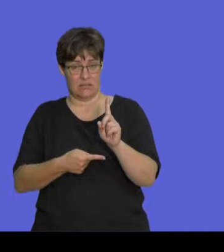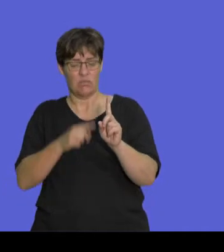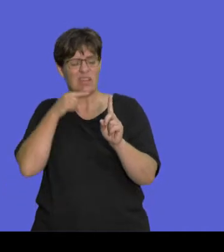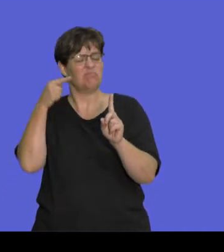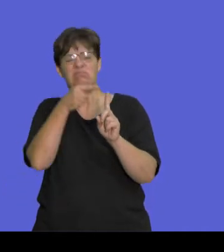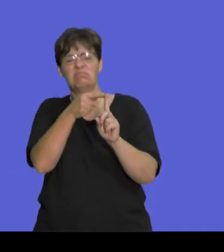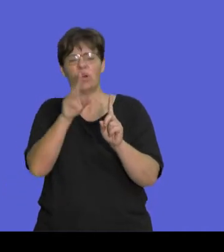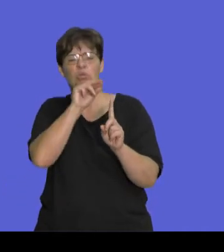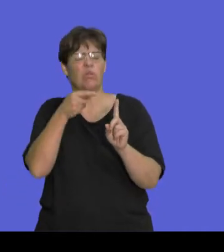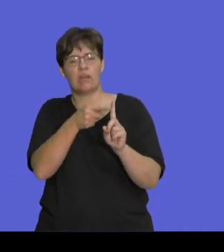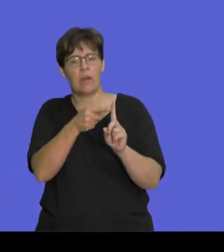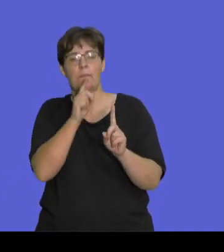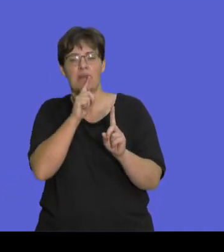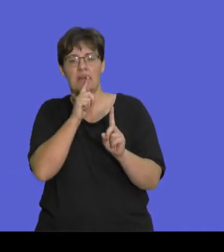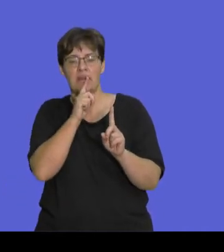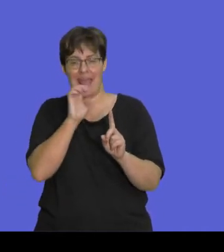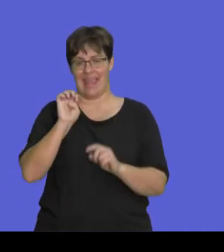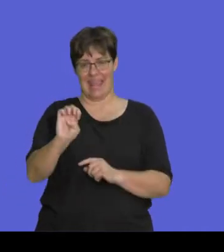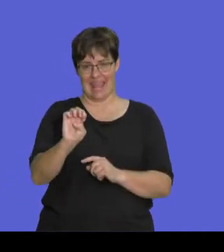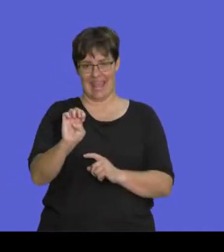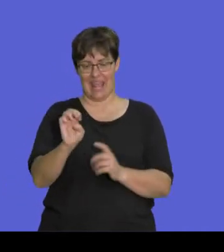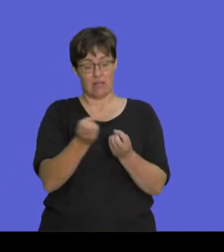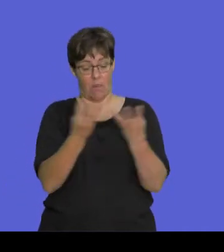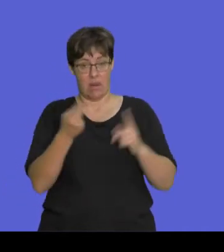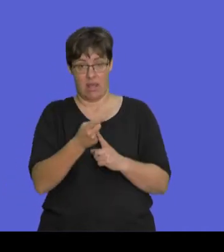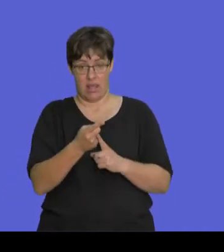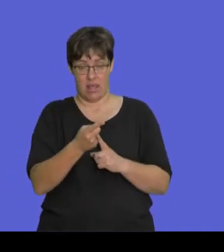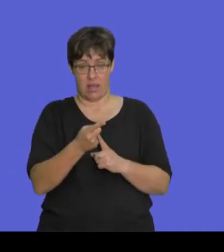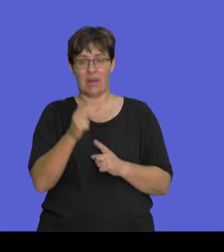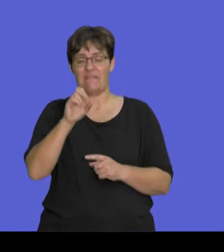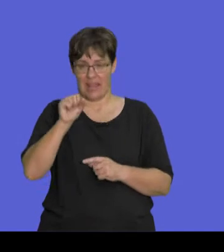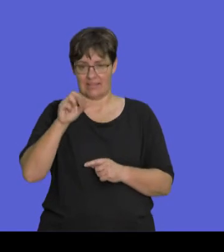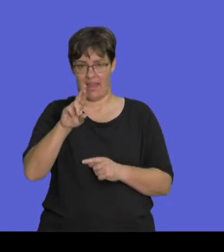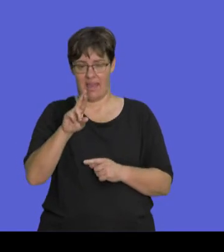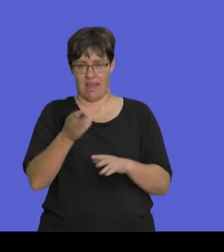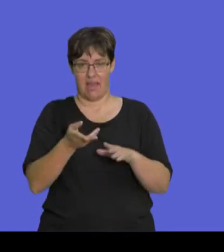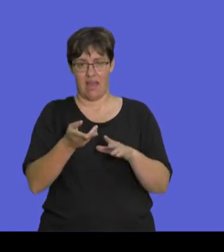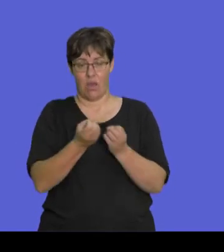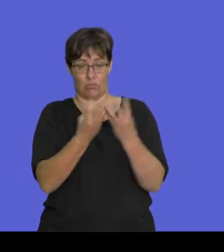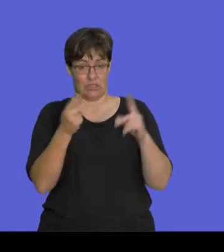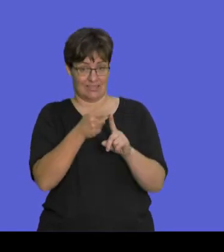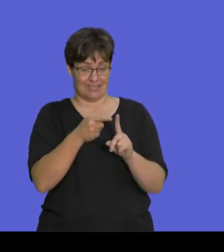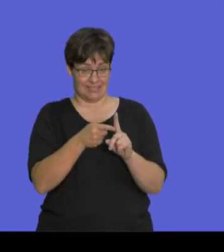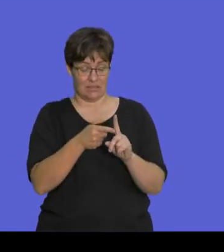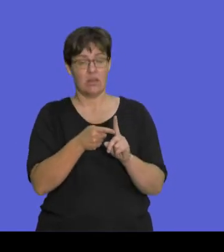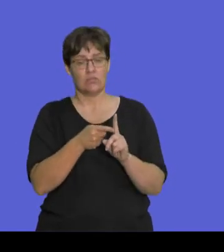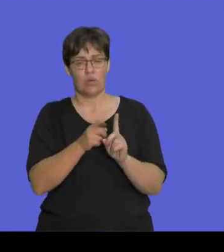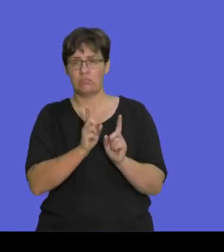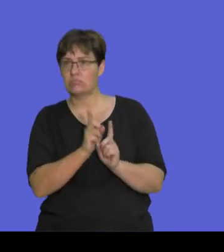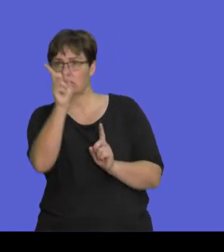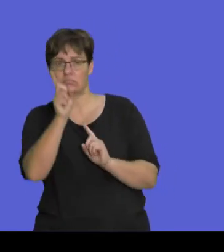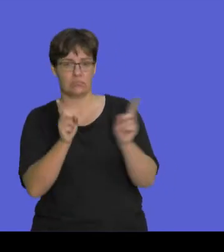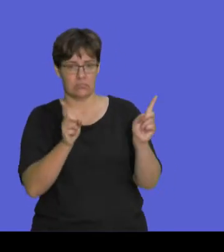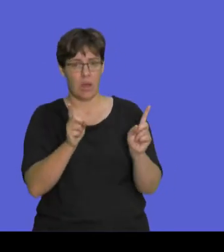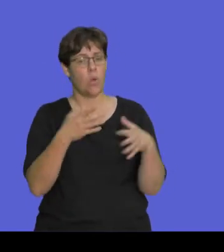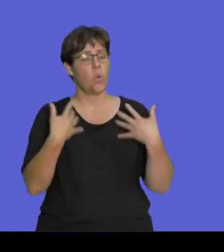the quantity E, which is a vector quantity. So the emphasis on direction cannot be overemphasized.